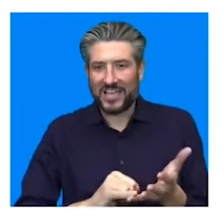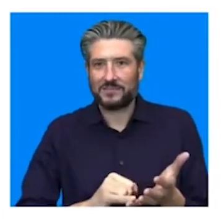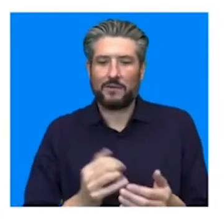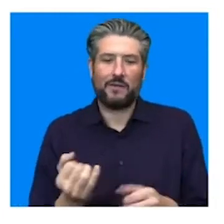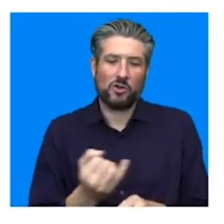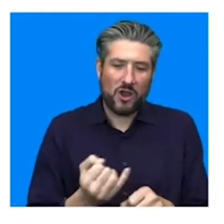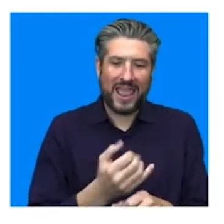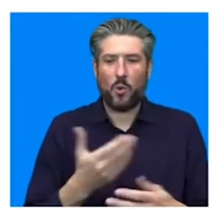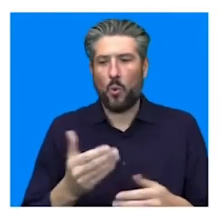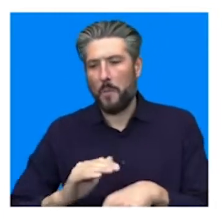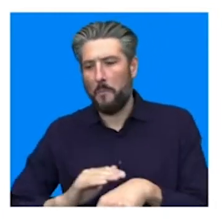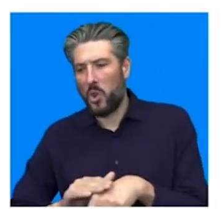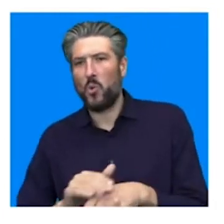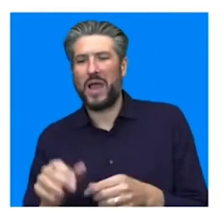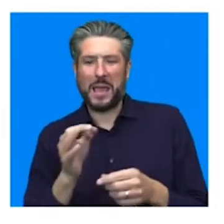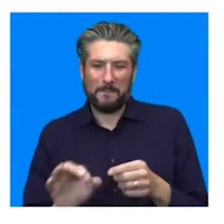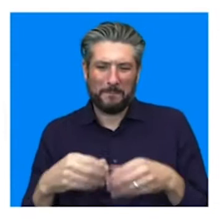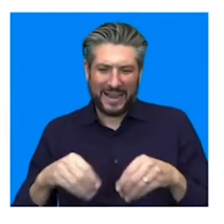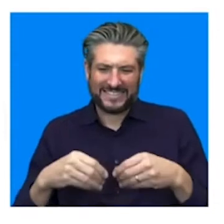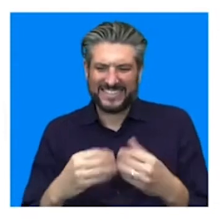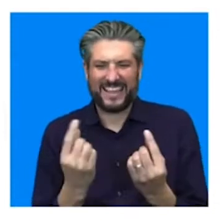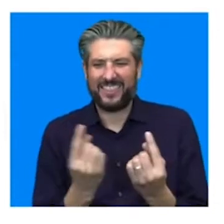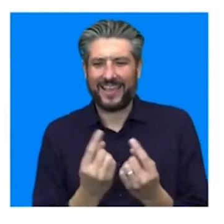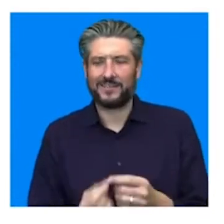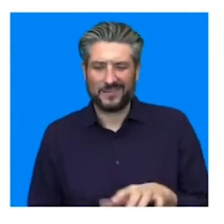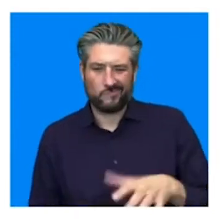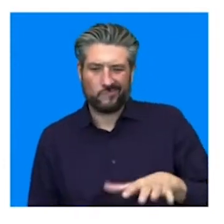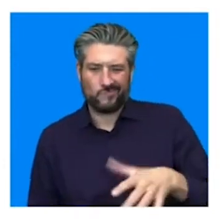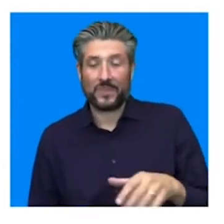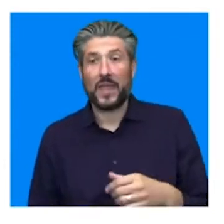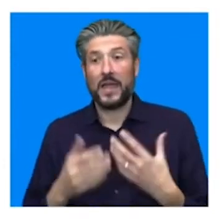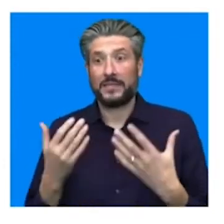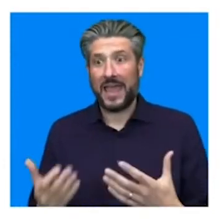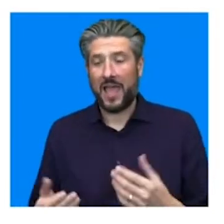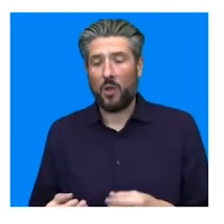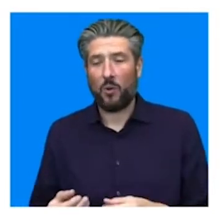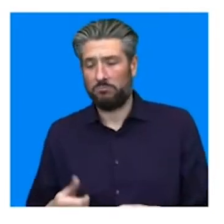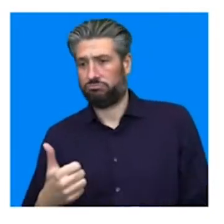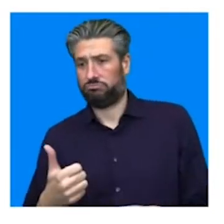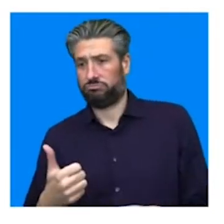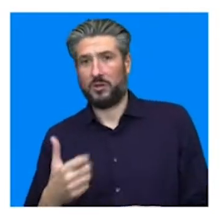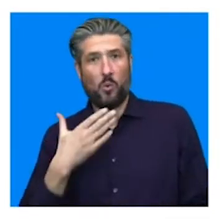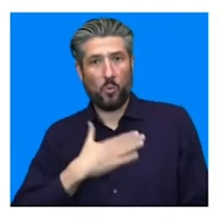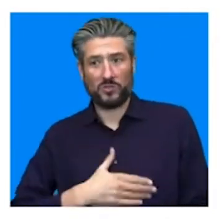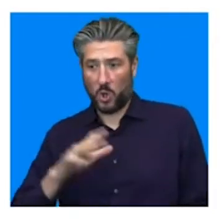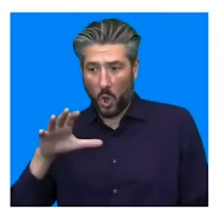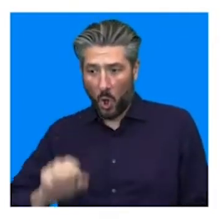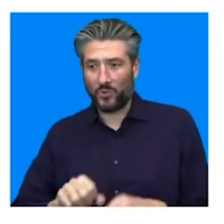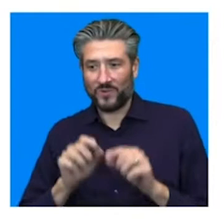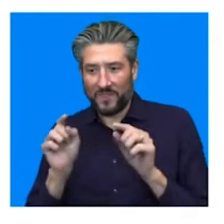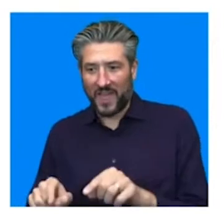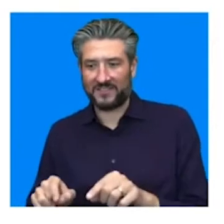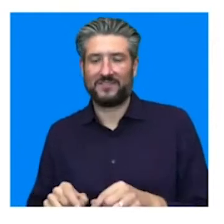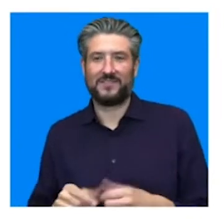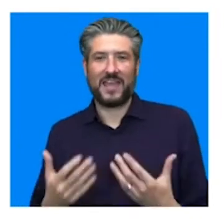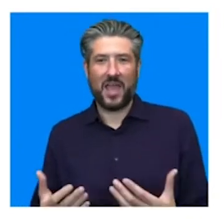of in the past. Everything's kind of works better and looks better and actually something that you want to own. And I think who doesn't like something that's accessible